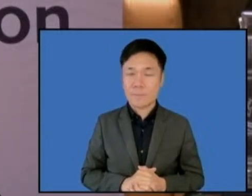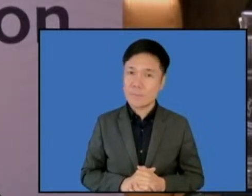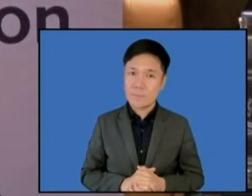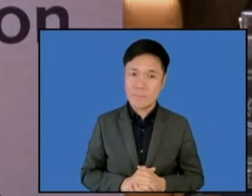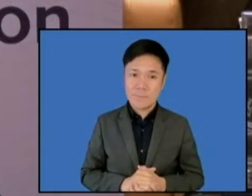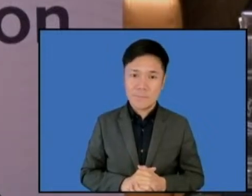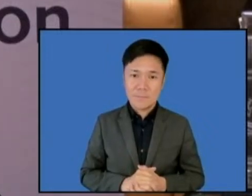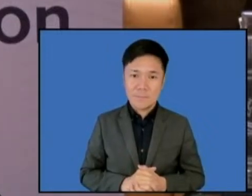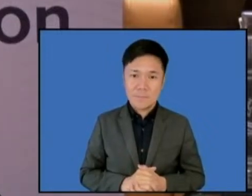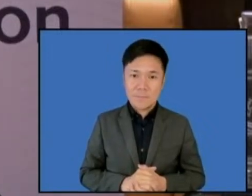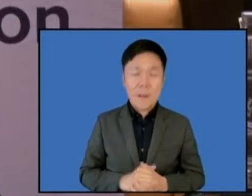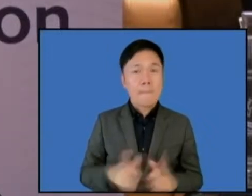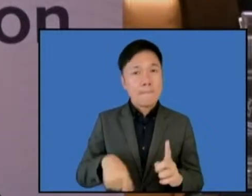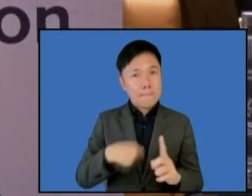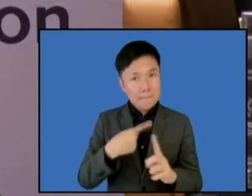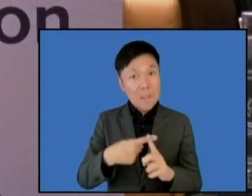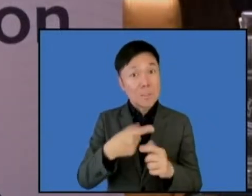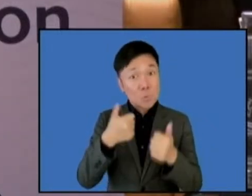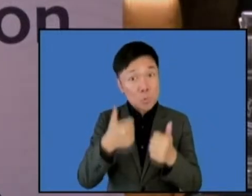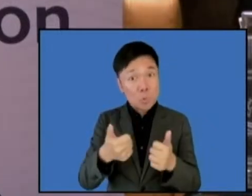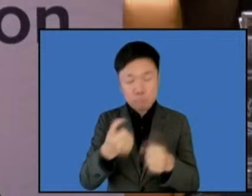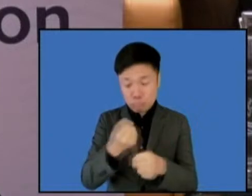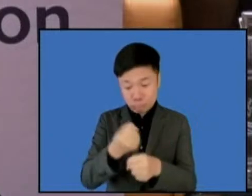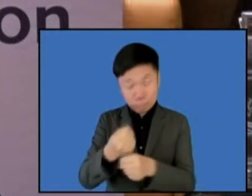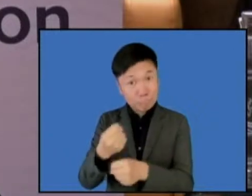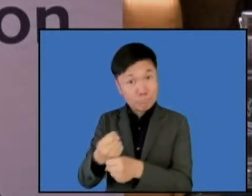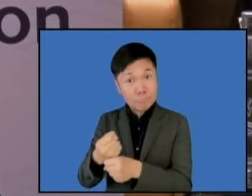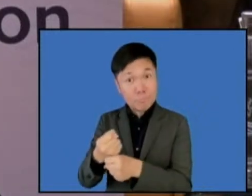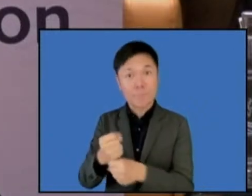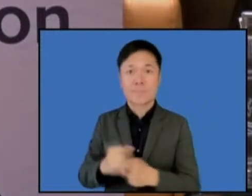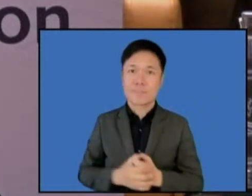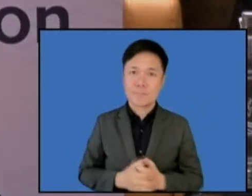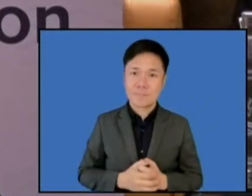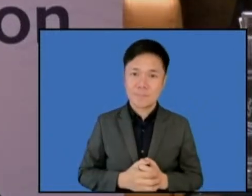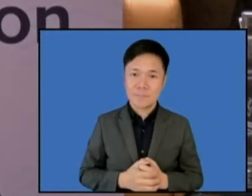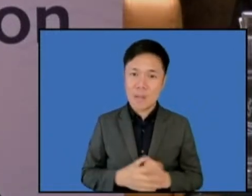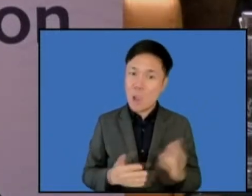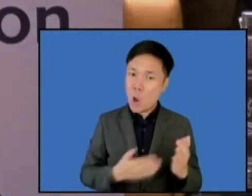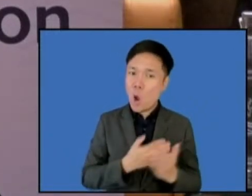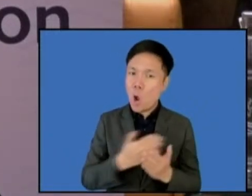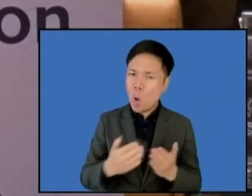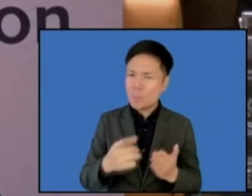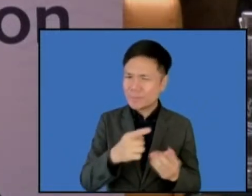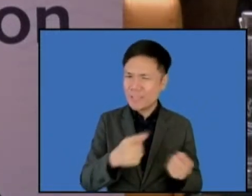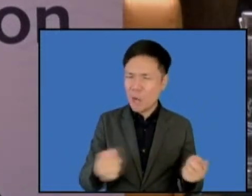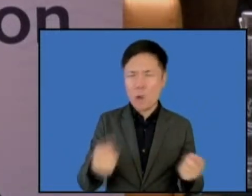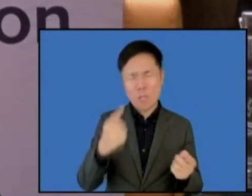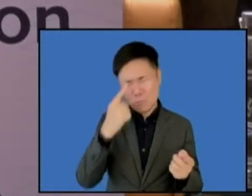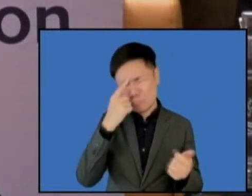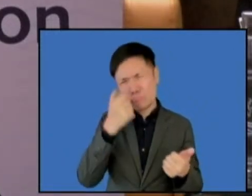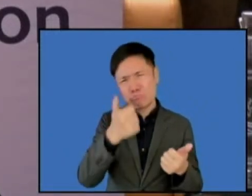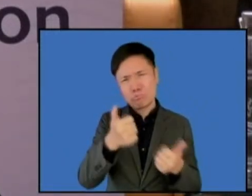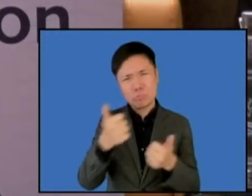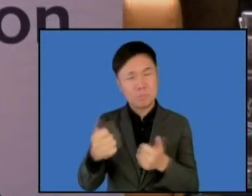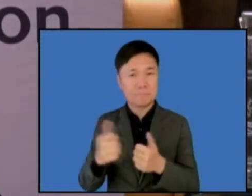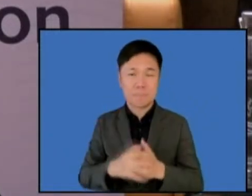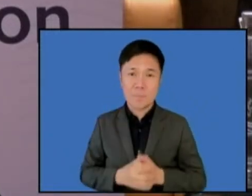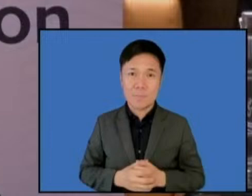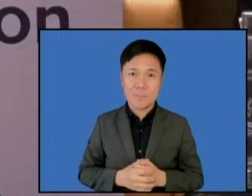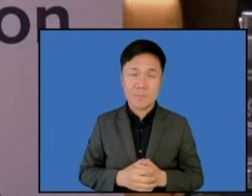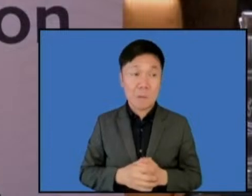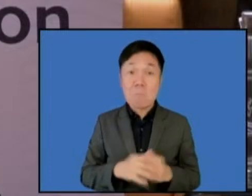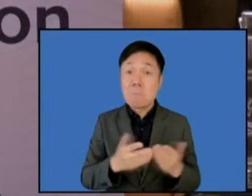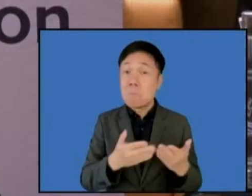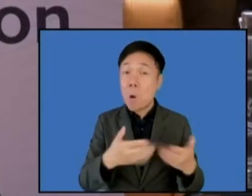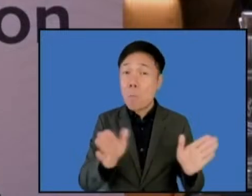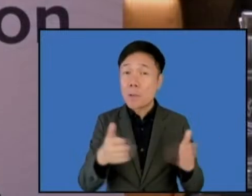other good practices are the platforms I mentioned. Now we are very digital, so we can just go and look at open